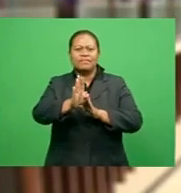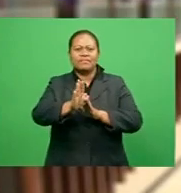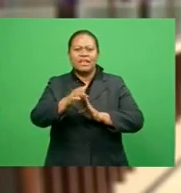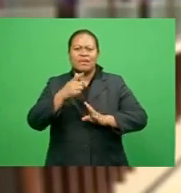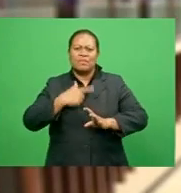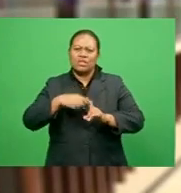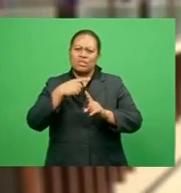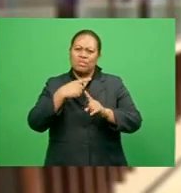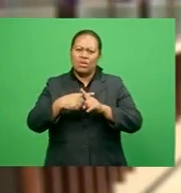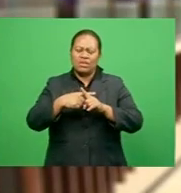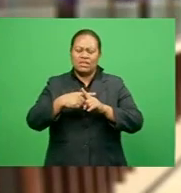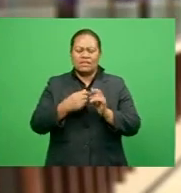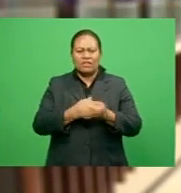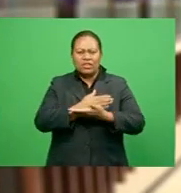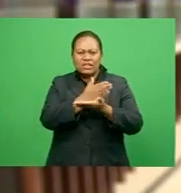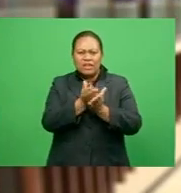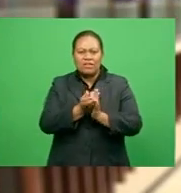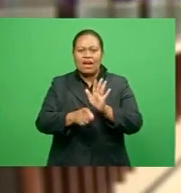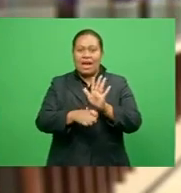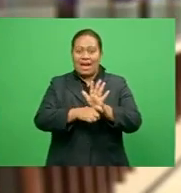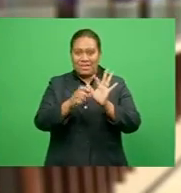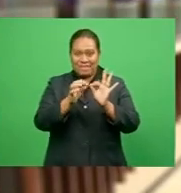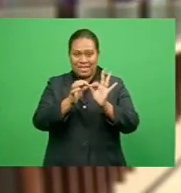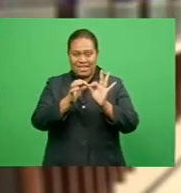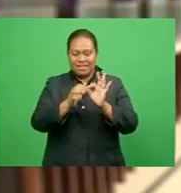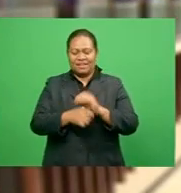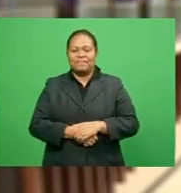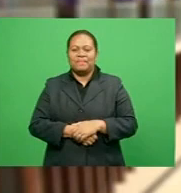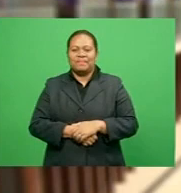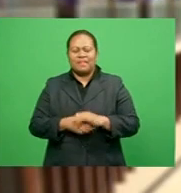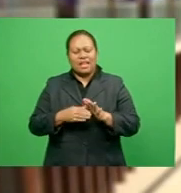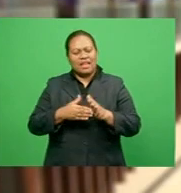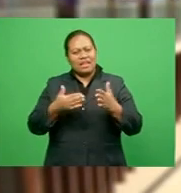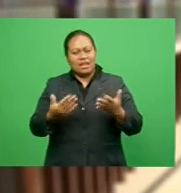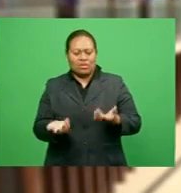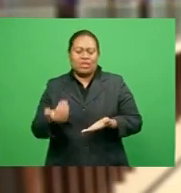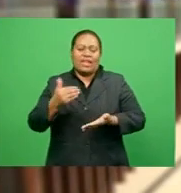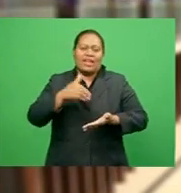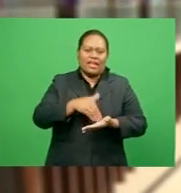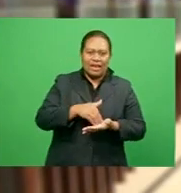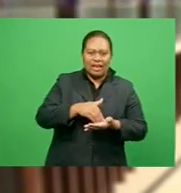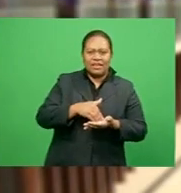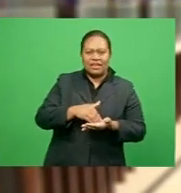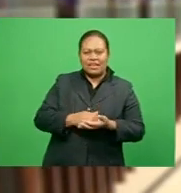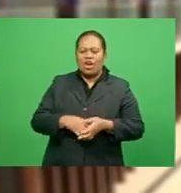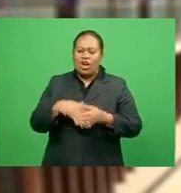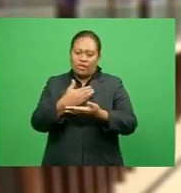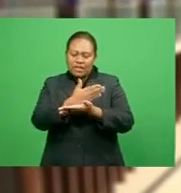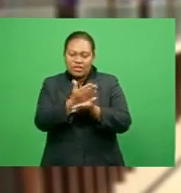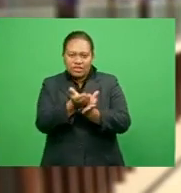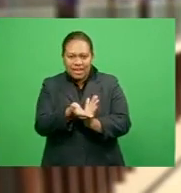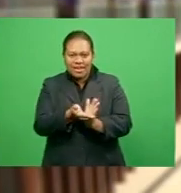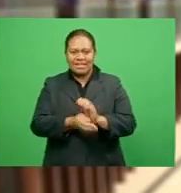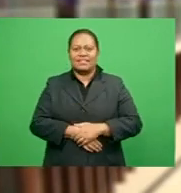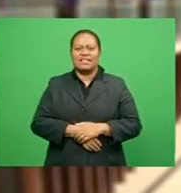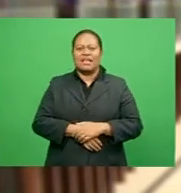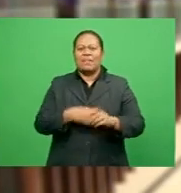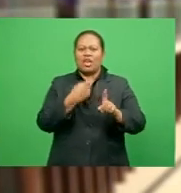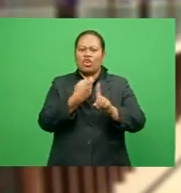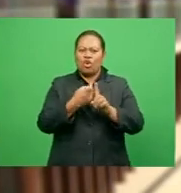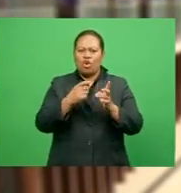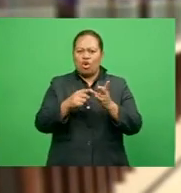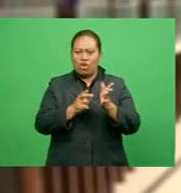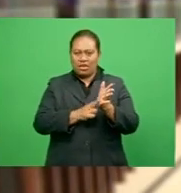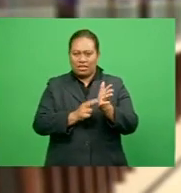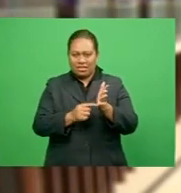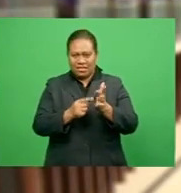positive share price changes for RB Patel Group, as well as the additional quotation of shares by Kontiki Finance